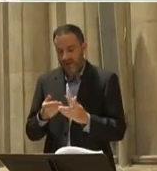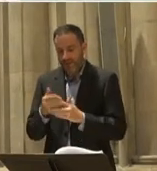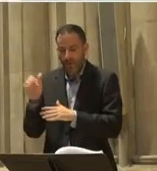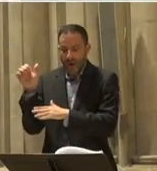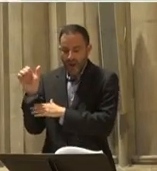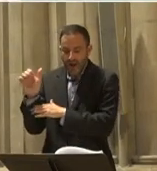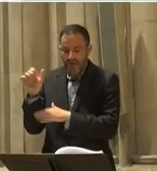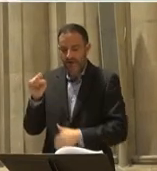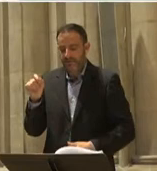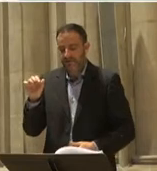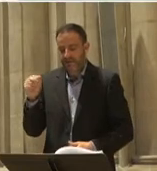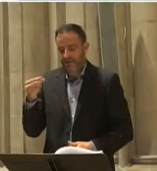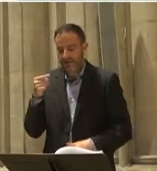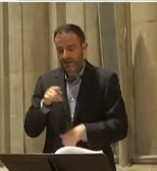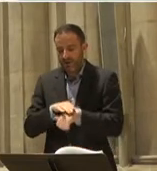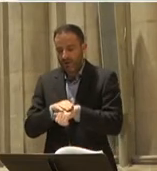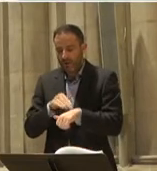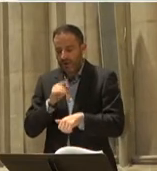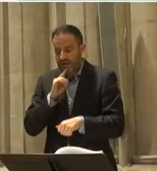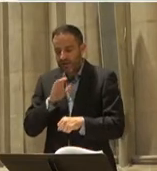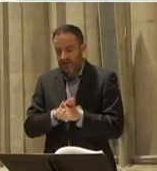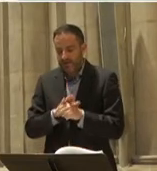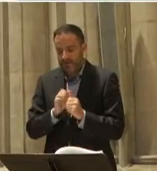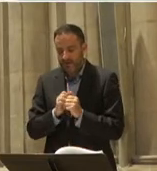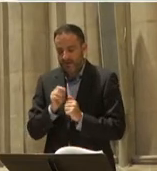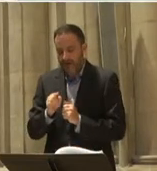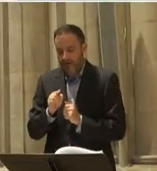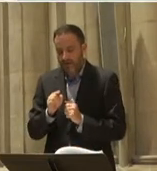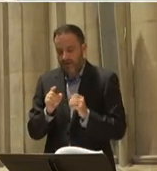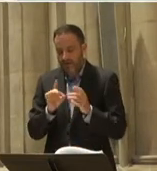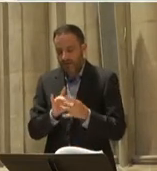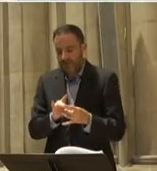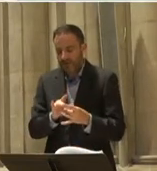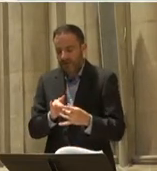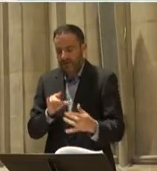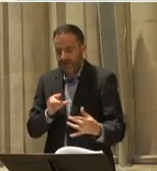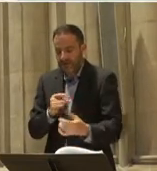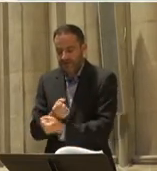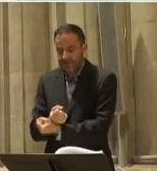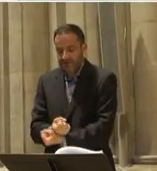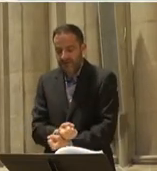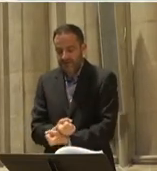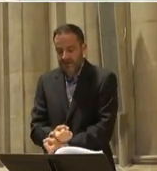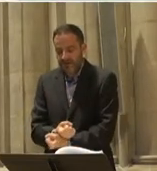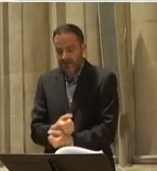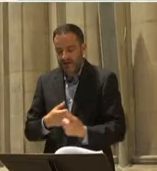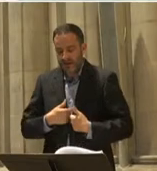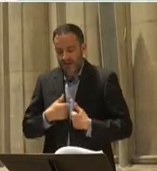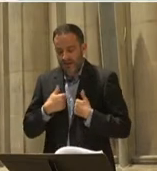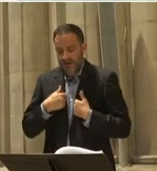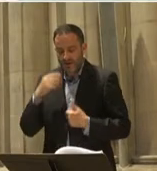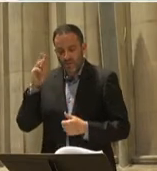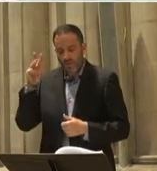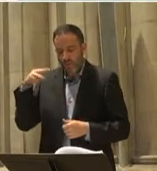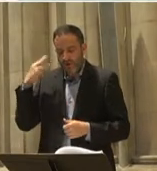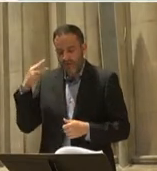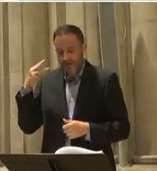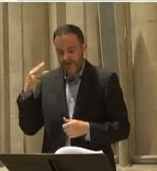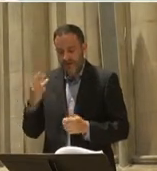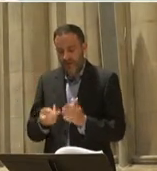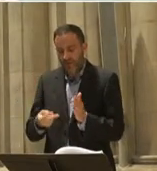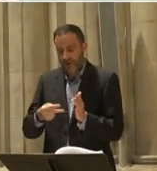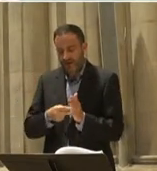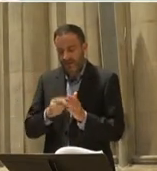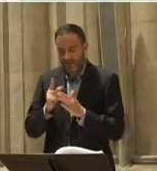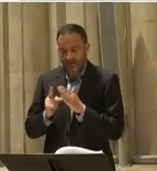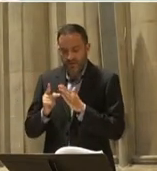Through Abraham and Sarah, you called us into covenant with you. You delivered us from slavery, sustained us in the wilderness,